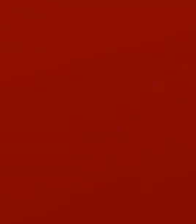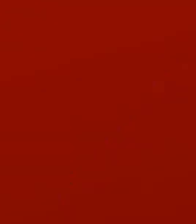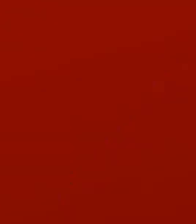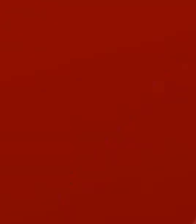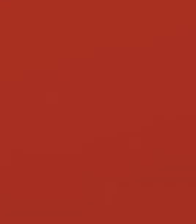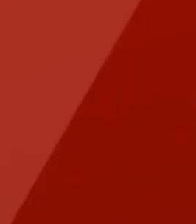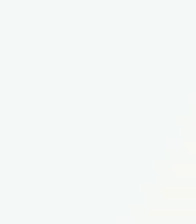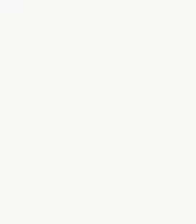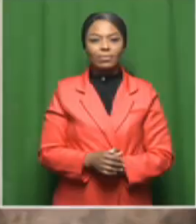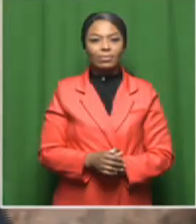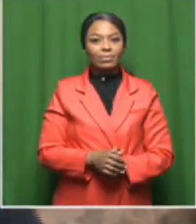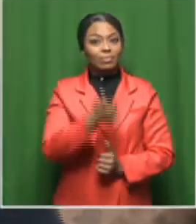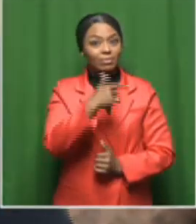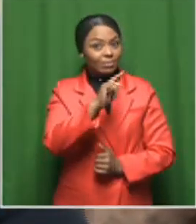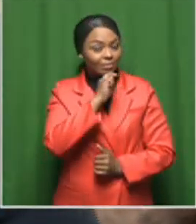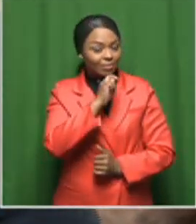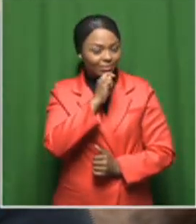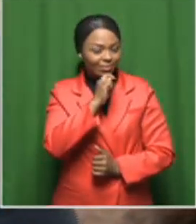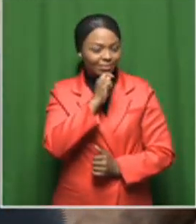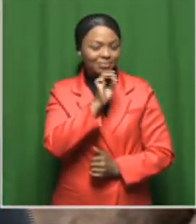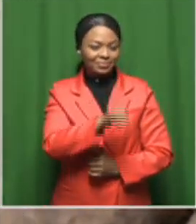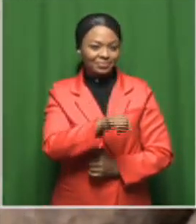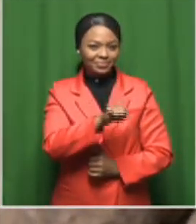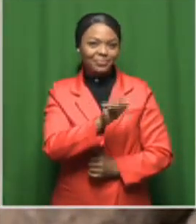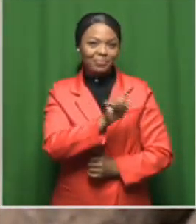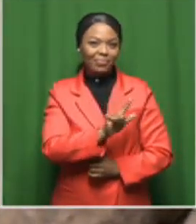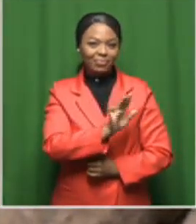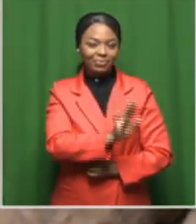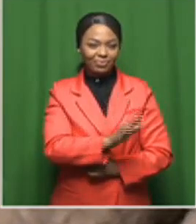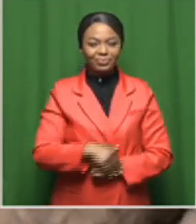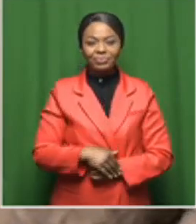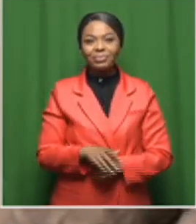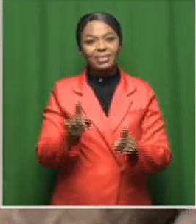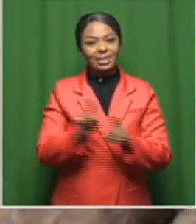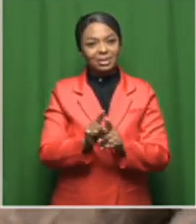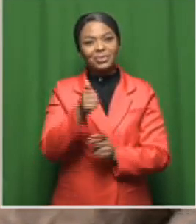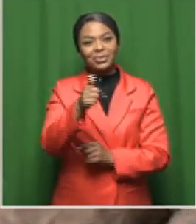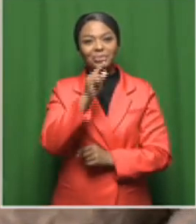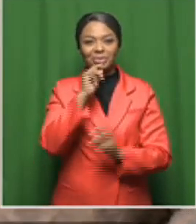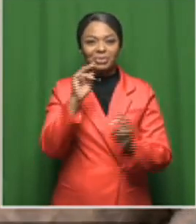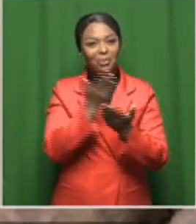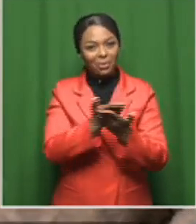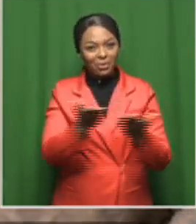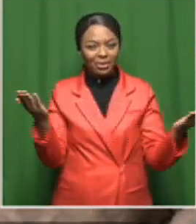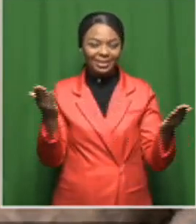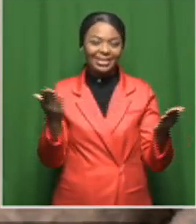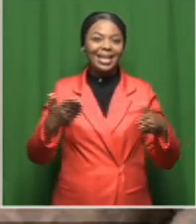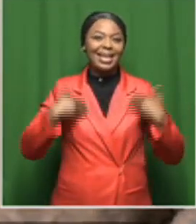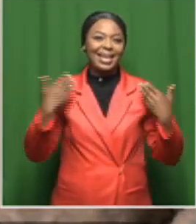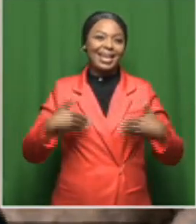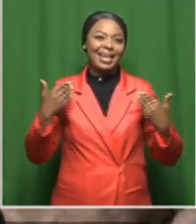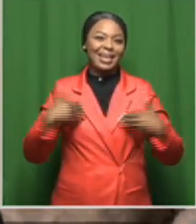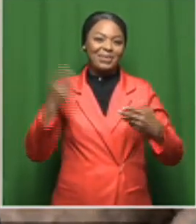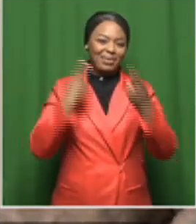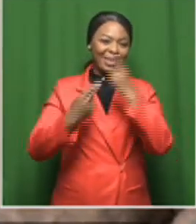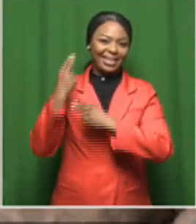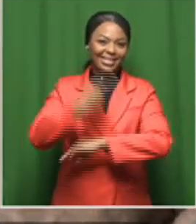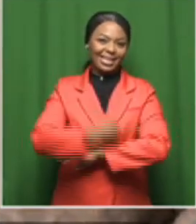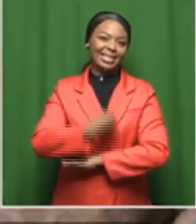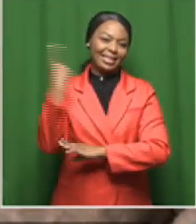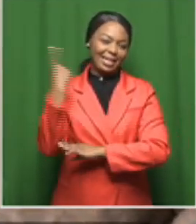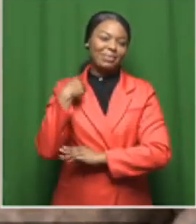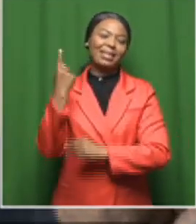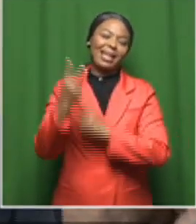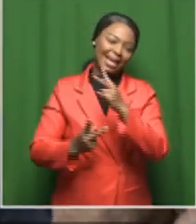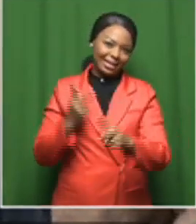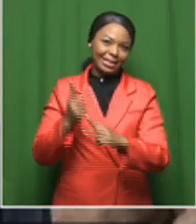Yeah, a very good morning to you, Liesl, and to everybody else. And I know I wished you happy Heritage Day, and I'll do it again because let me tell you, we've